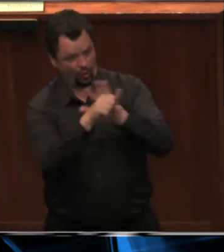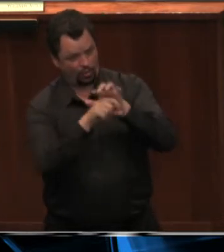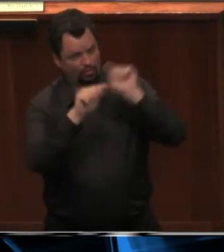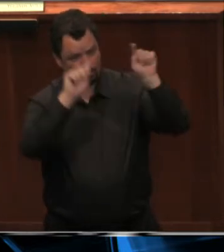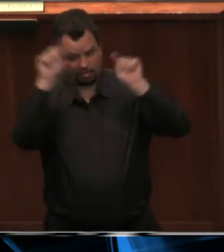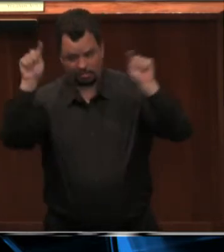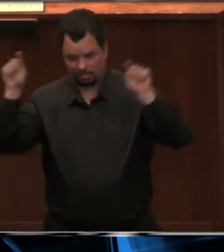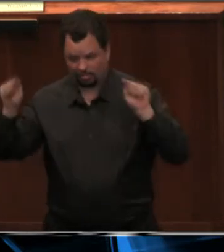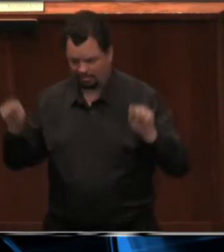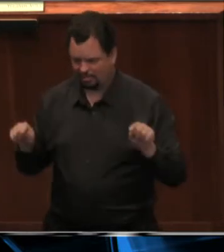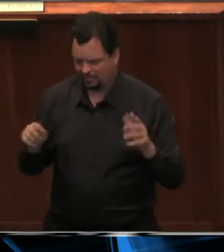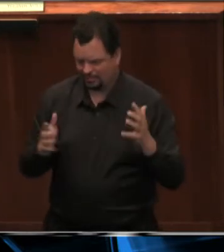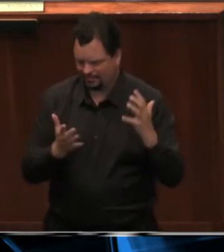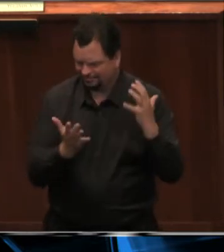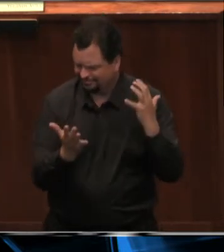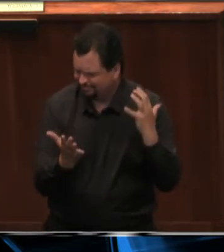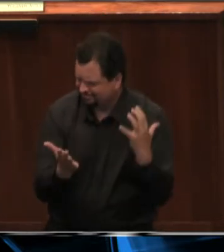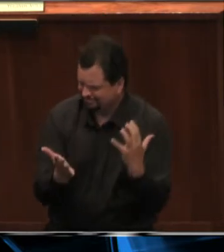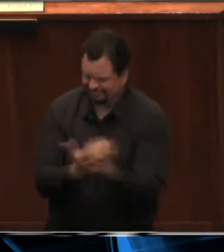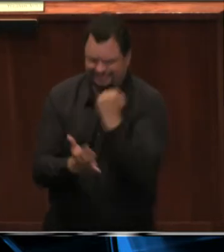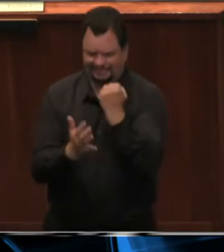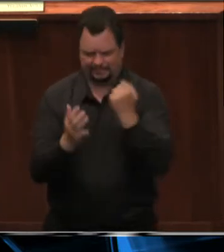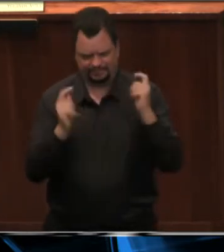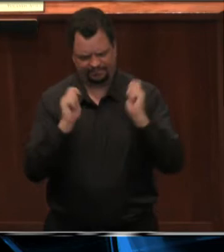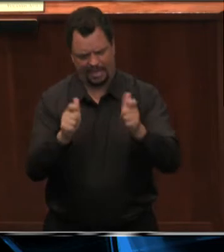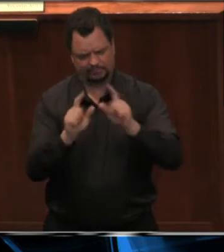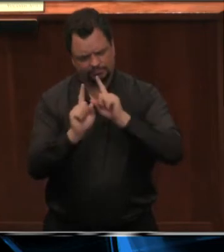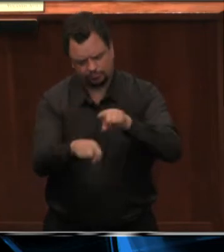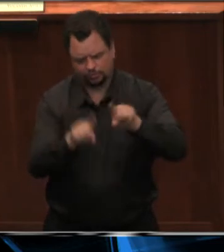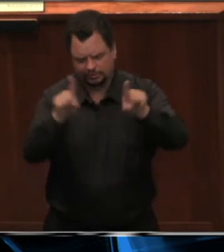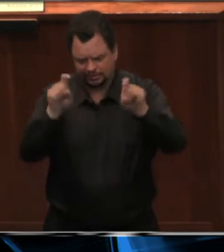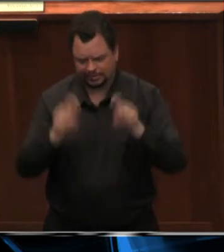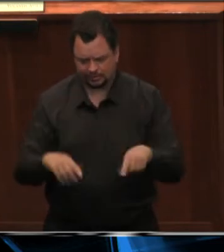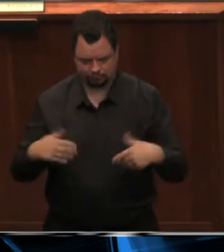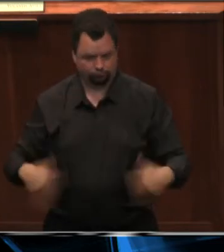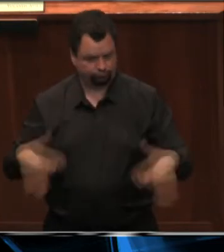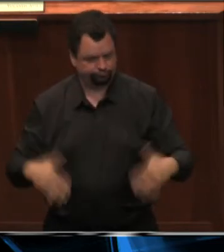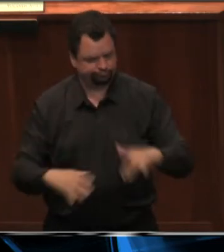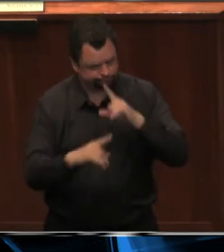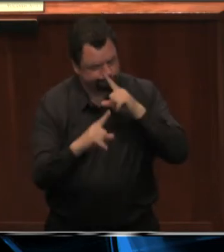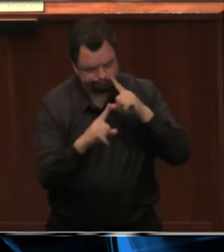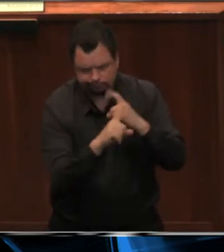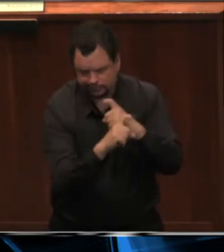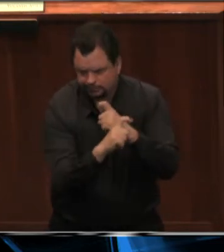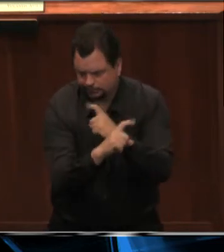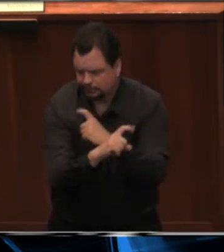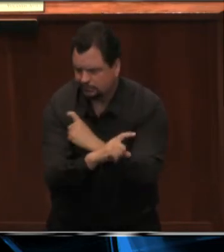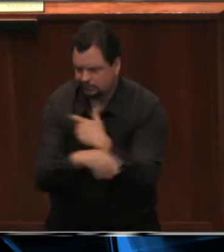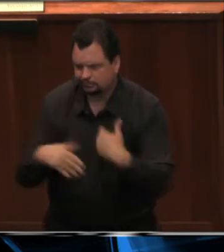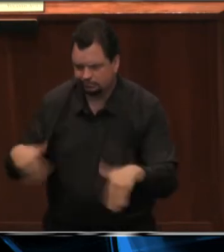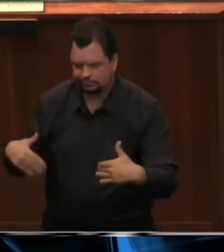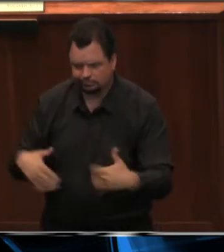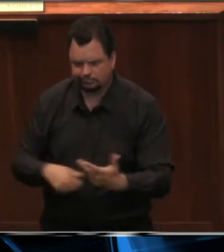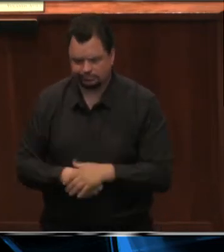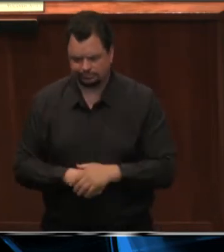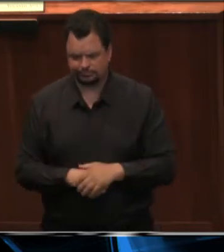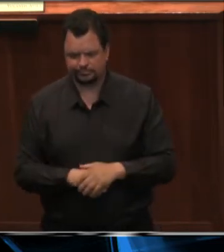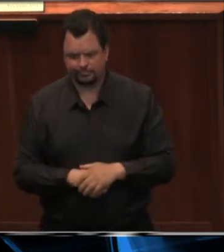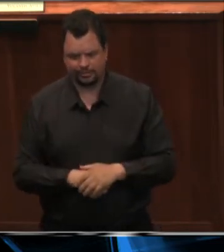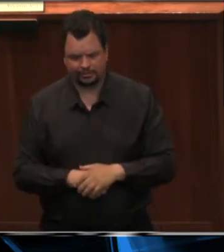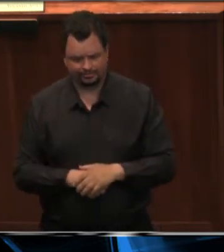is complicated. I mean, we have to have the lab tools, right? And it's some pretty big,